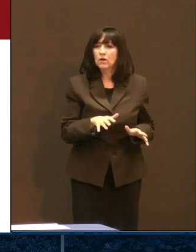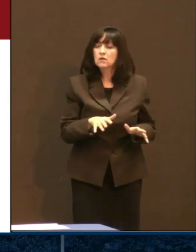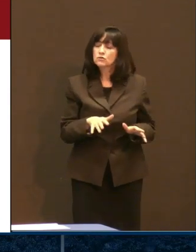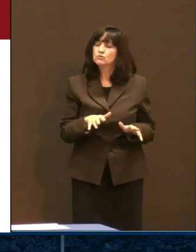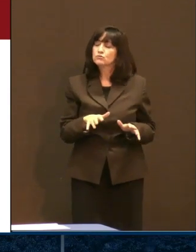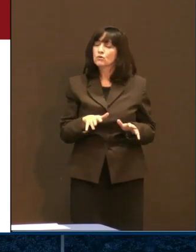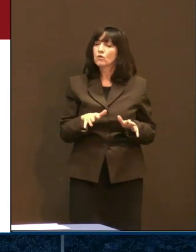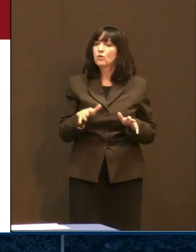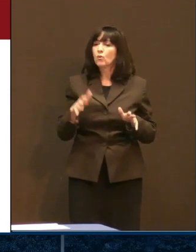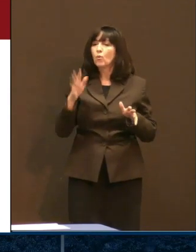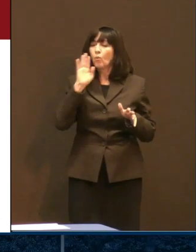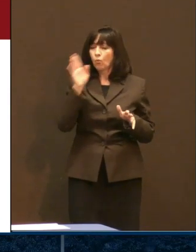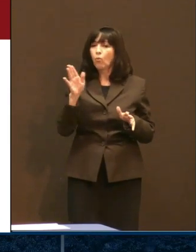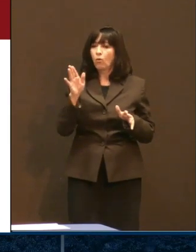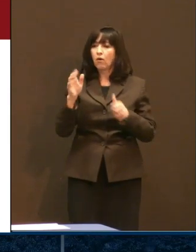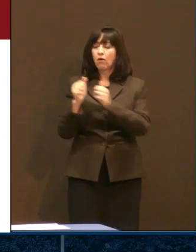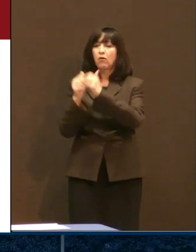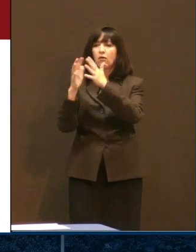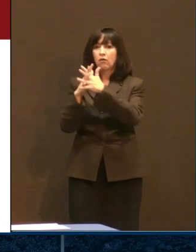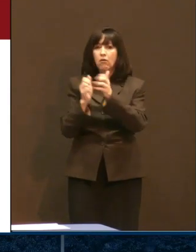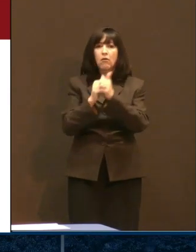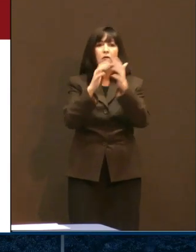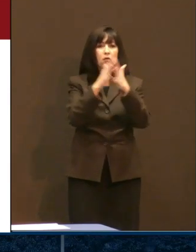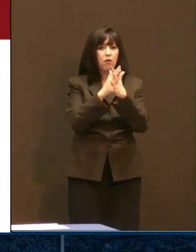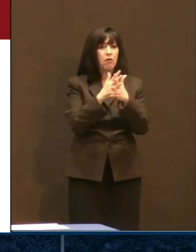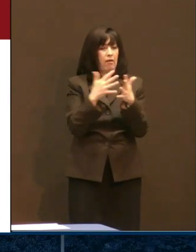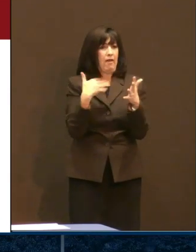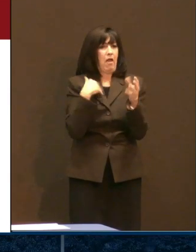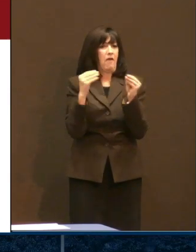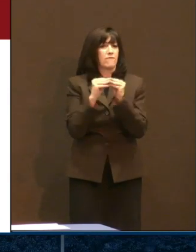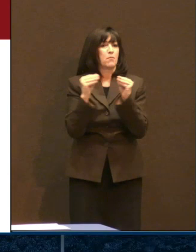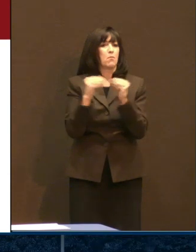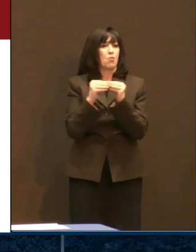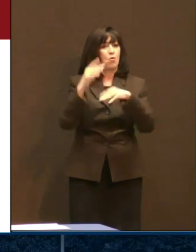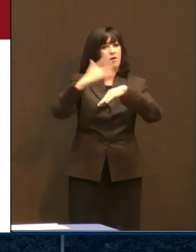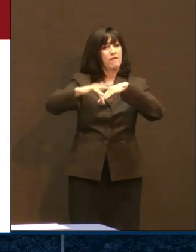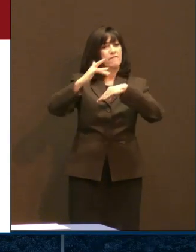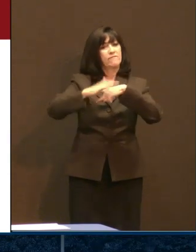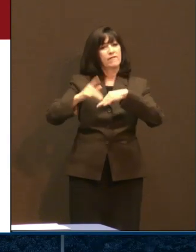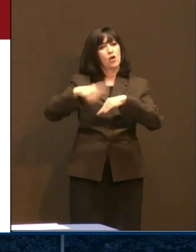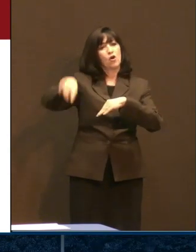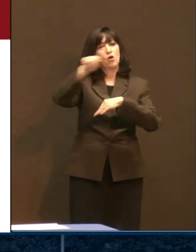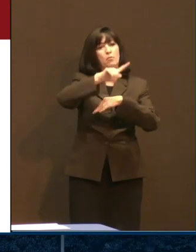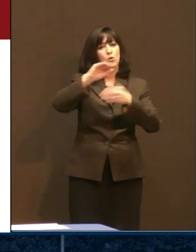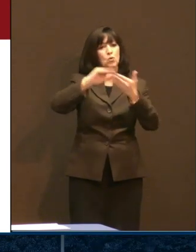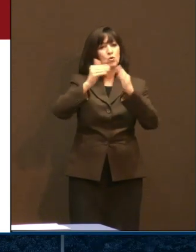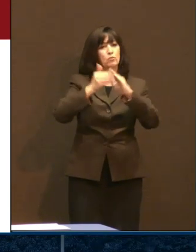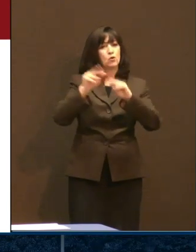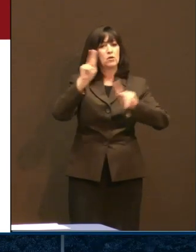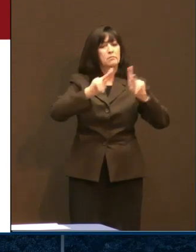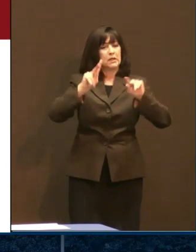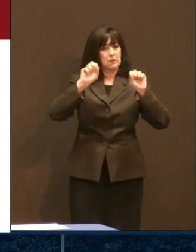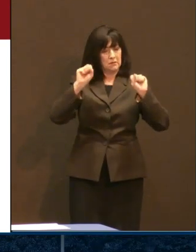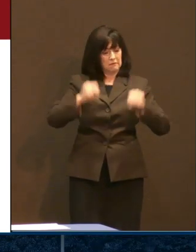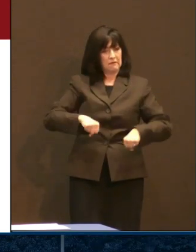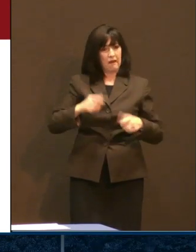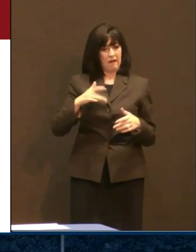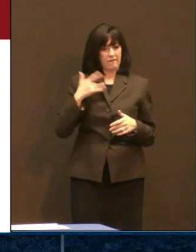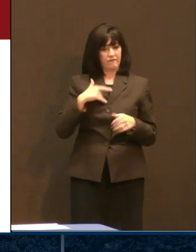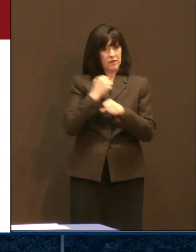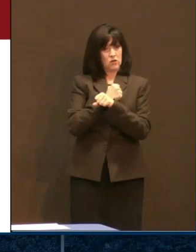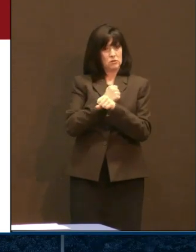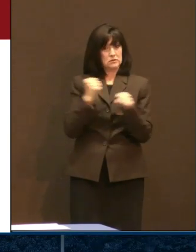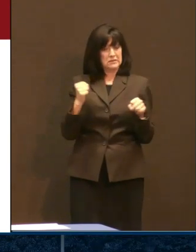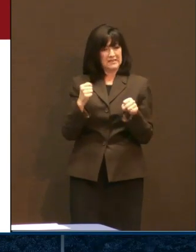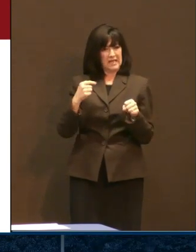Claymont, and then all the things happening in Sussex. Can you talk a little bit about that community engagement that goes behind determining where